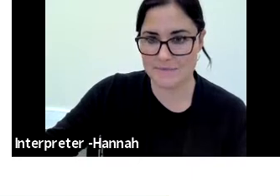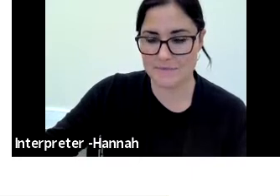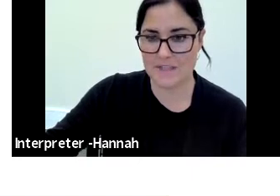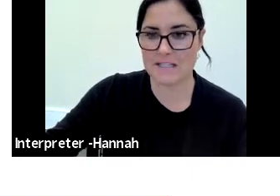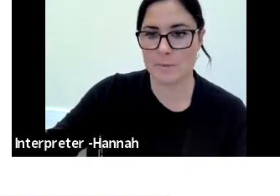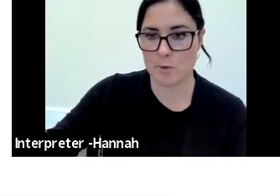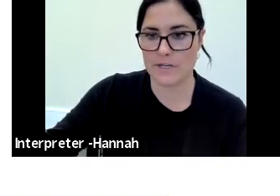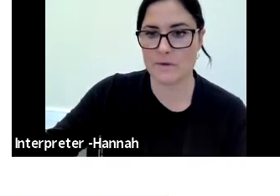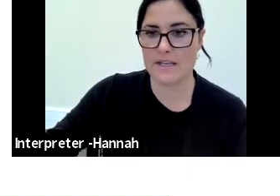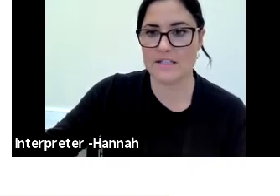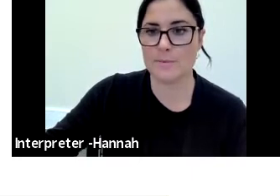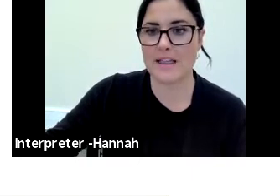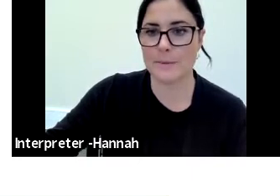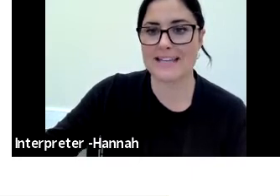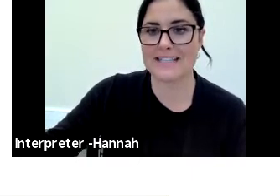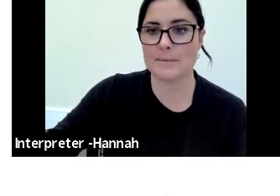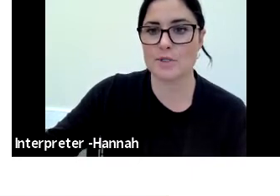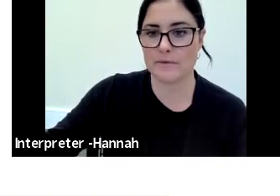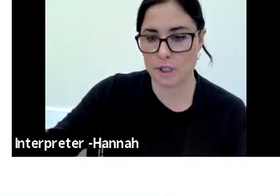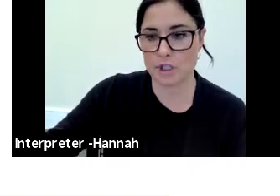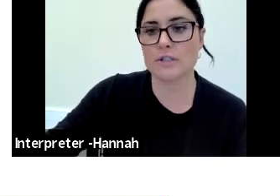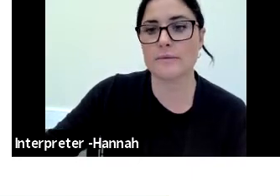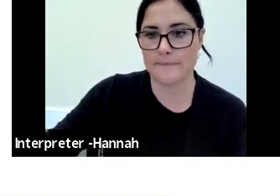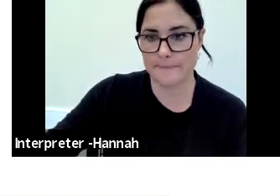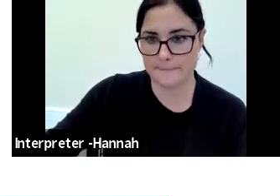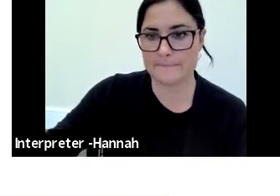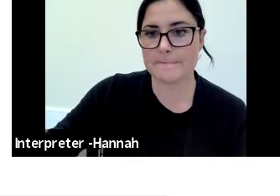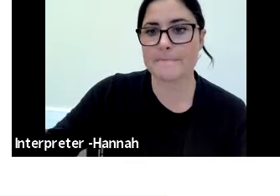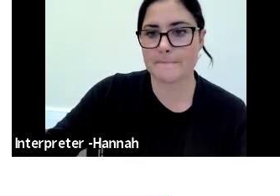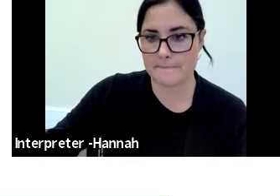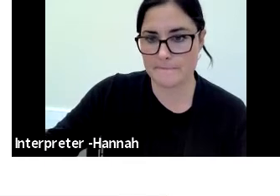Canvas. That's not appropriate. So they need to be labeled as the observer.